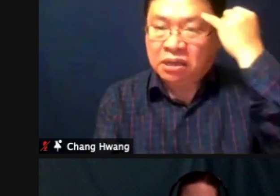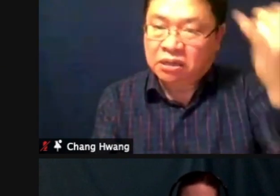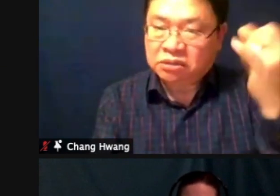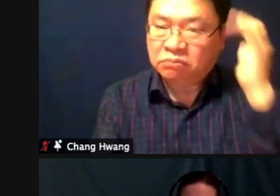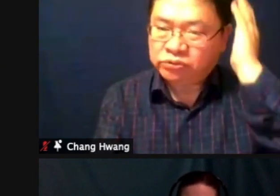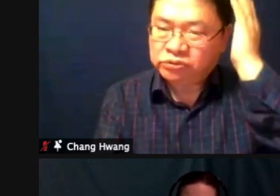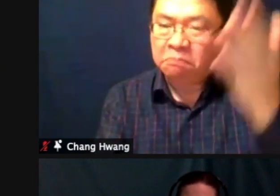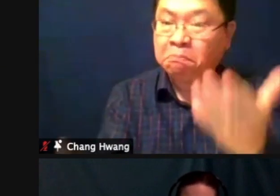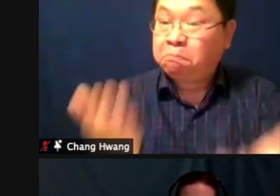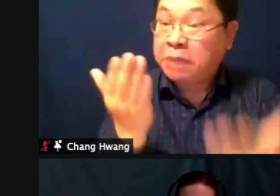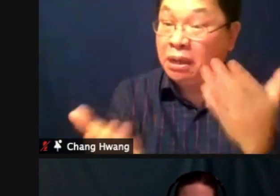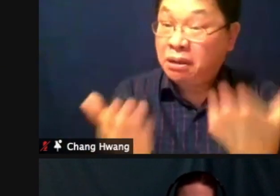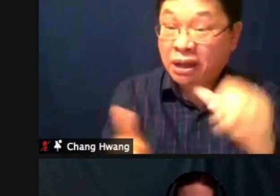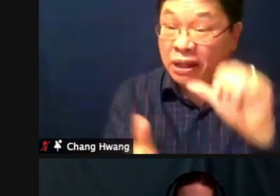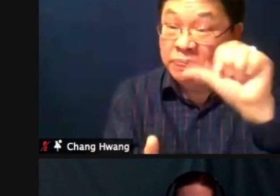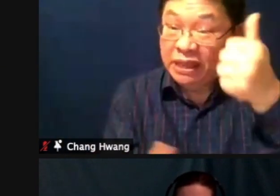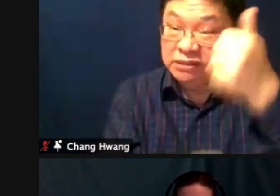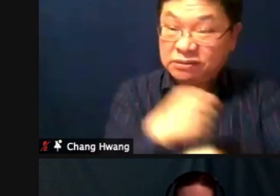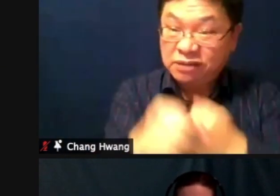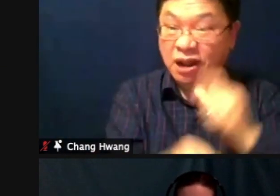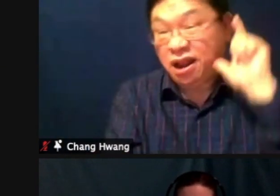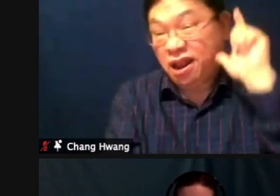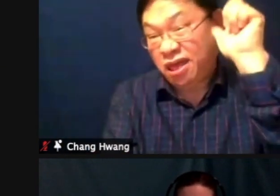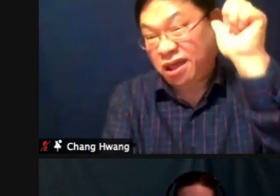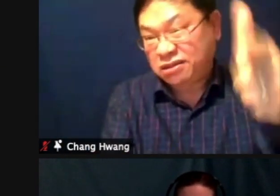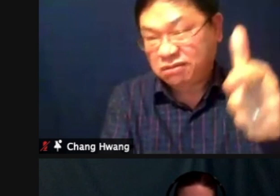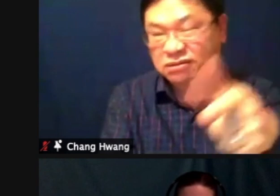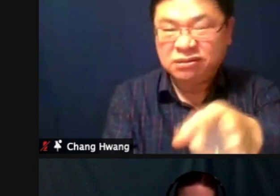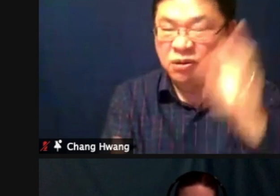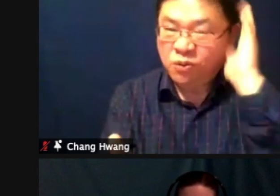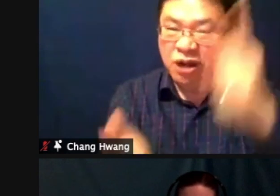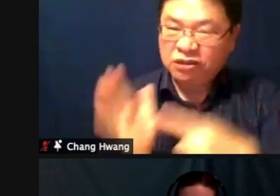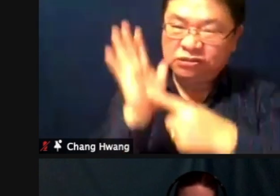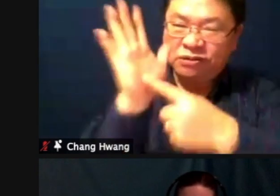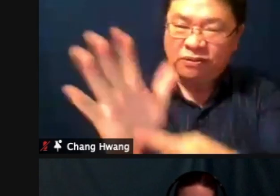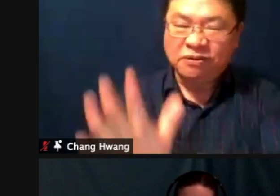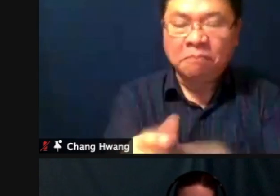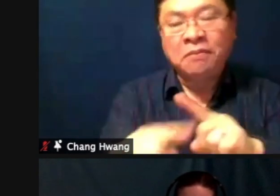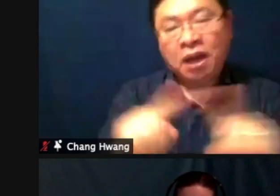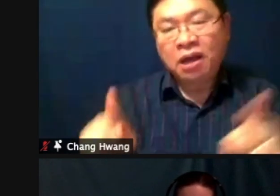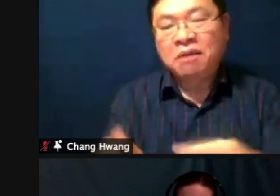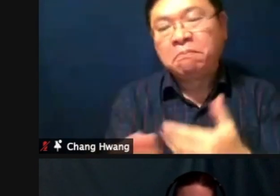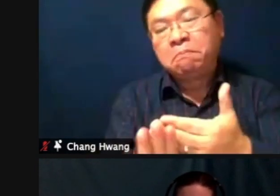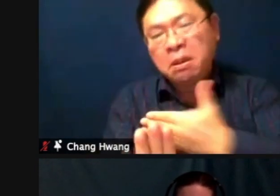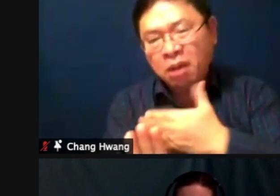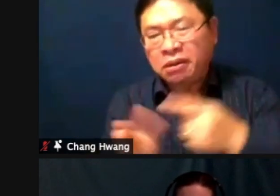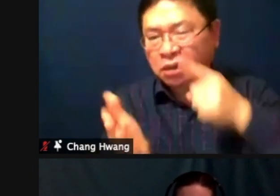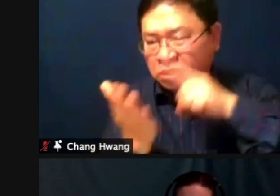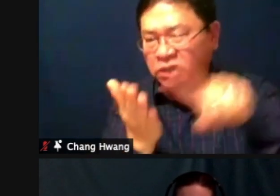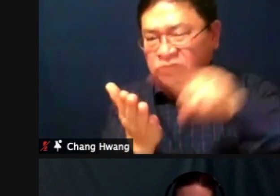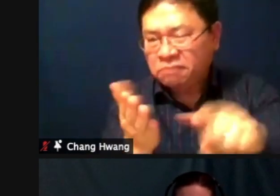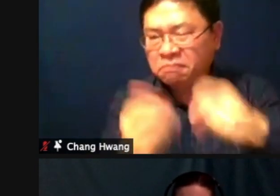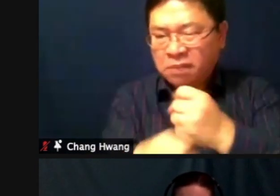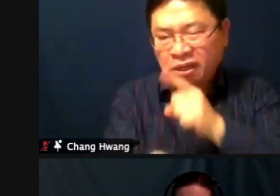signs. Now, keep in mind, this hasn't been implemented today. This is my idea for the future. We're looking forward, maybe